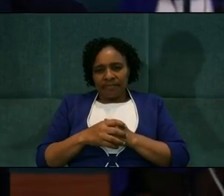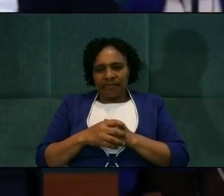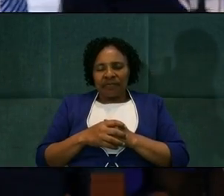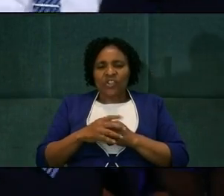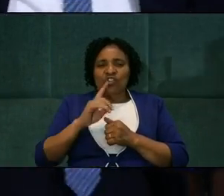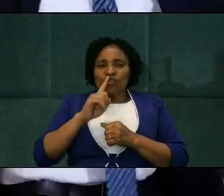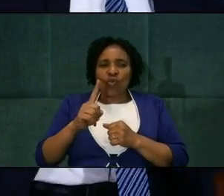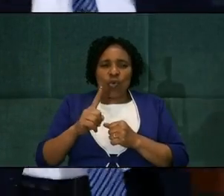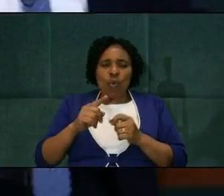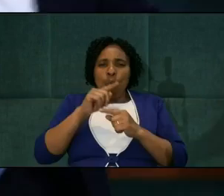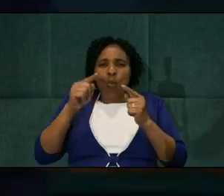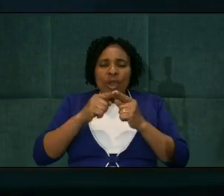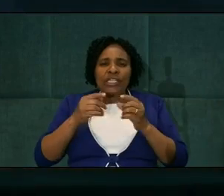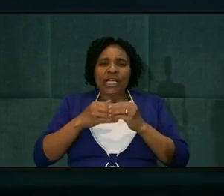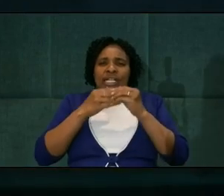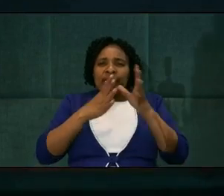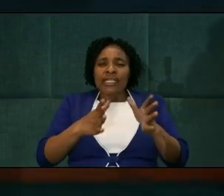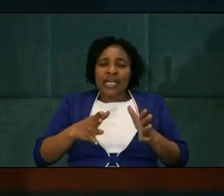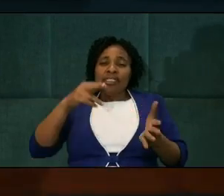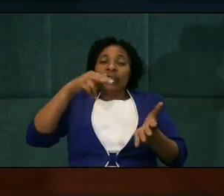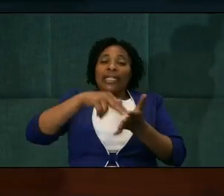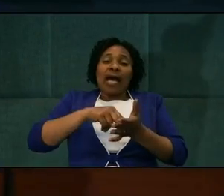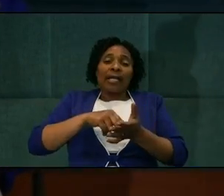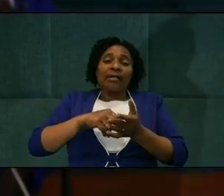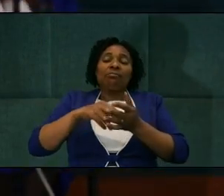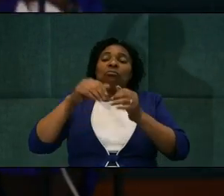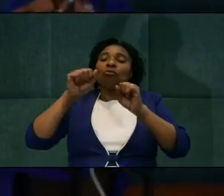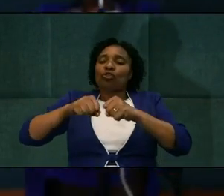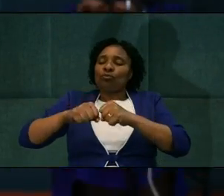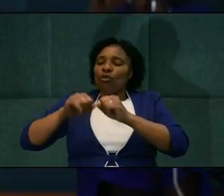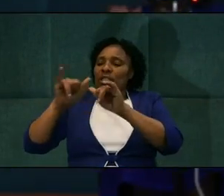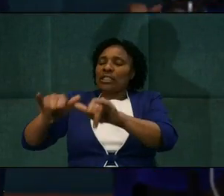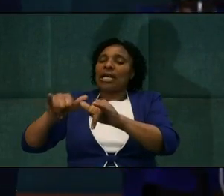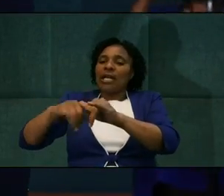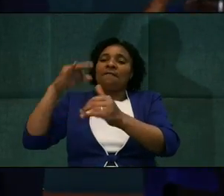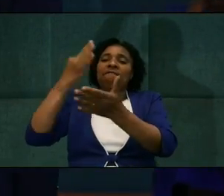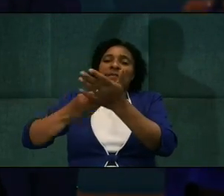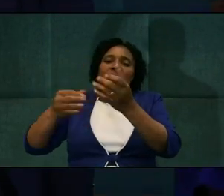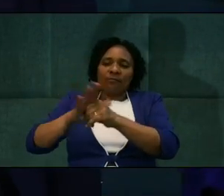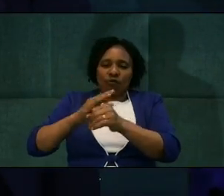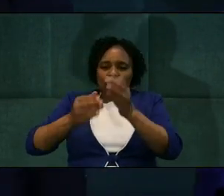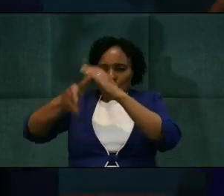So when the leaders stumble, you can still remain faithful to God.